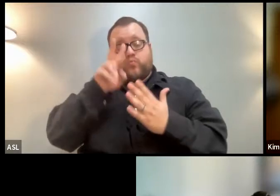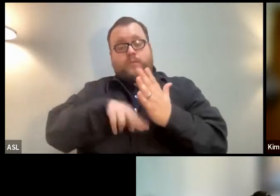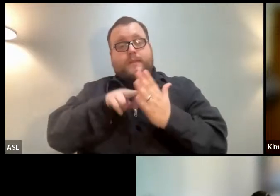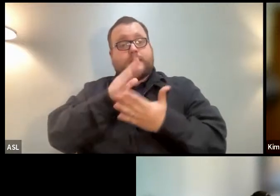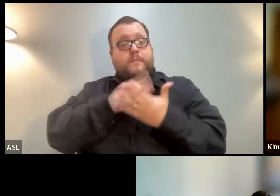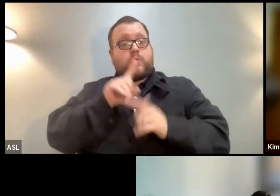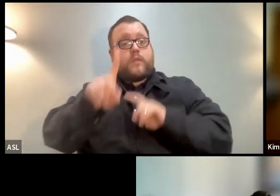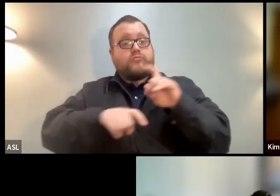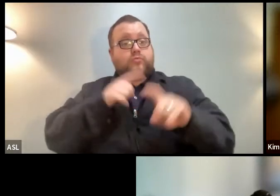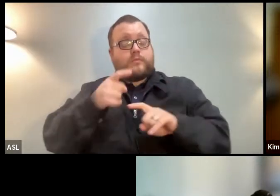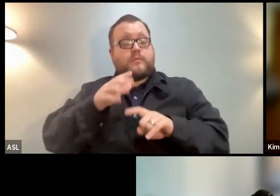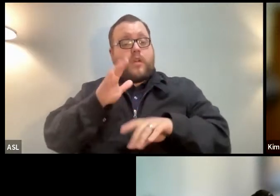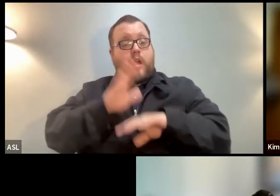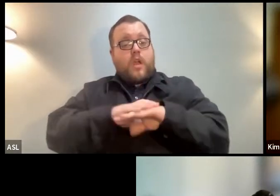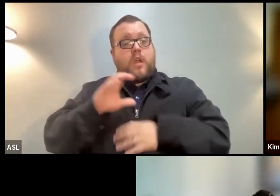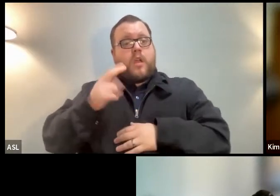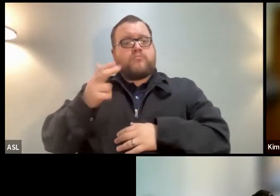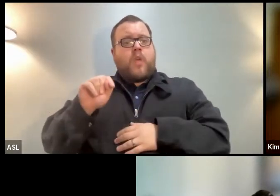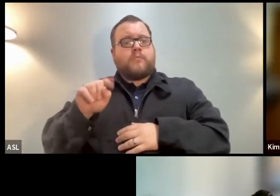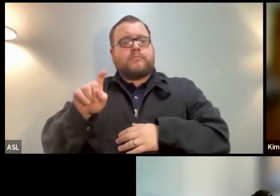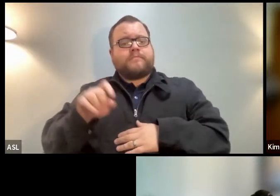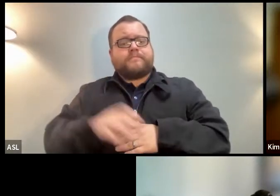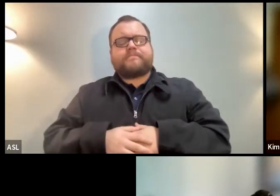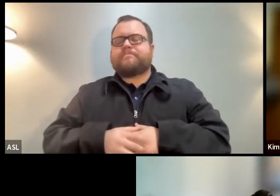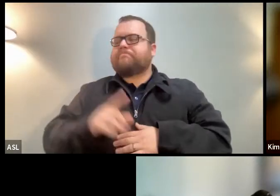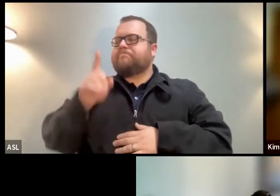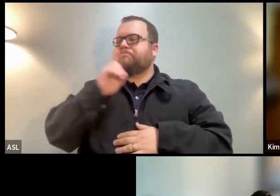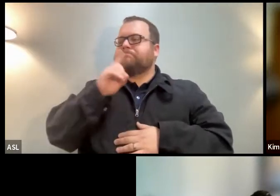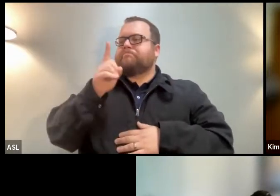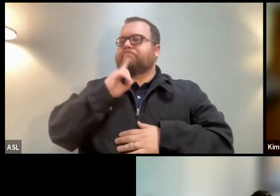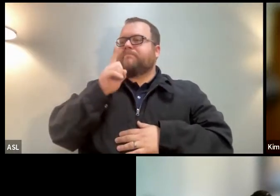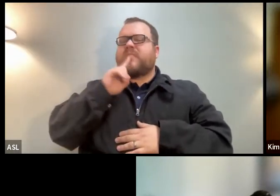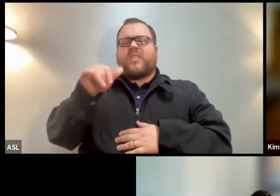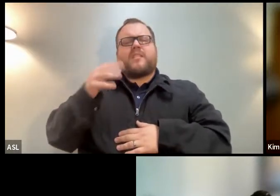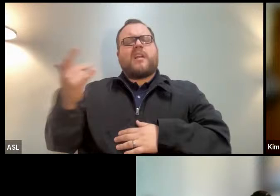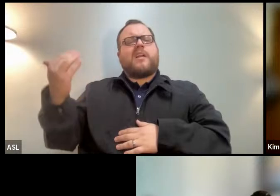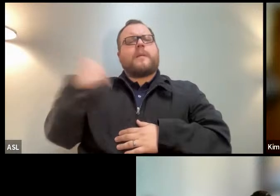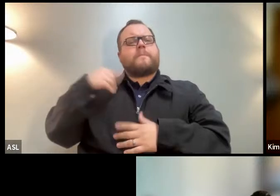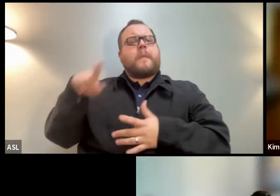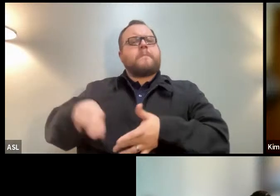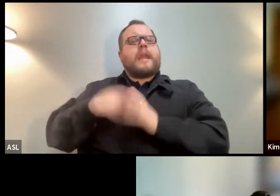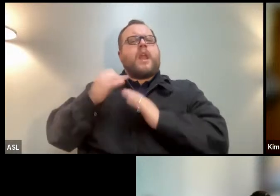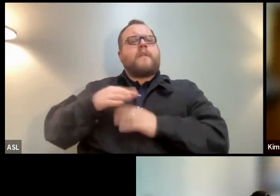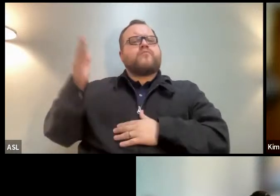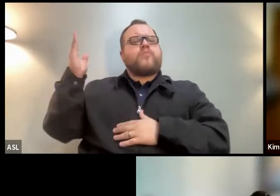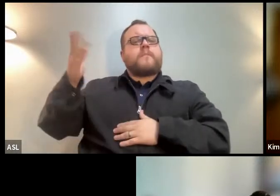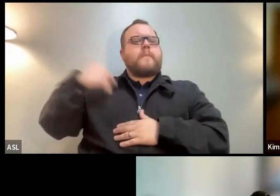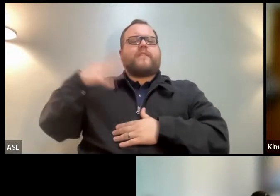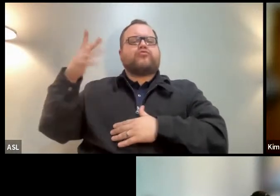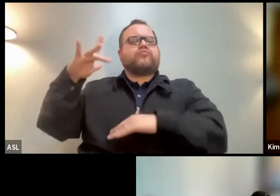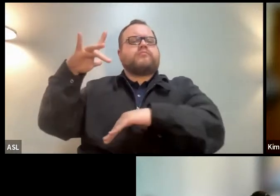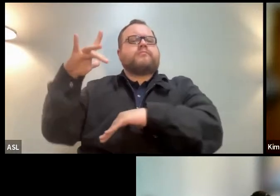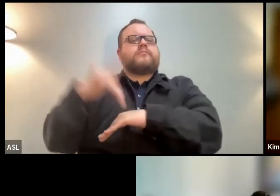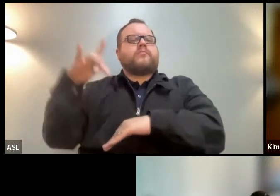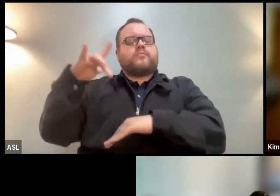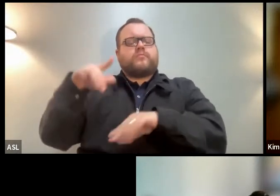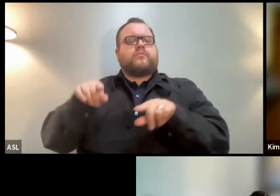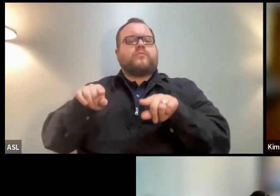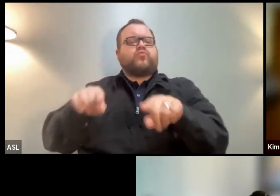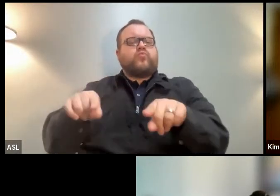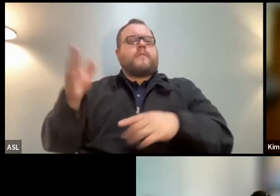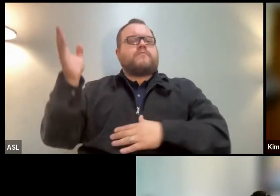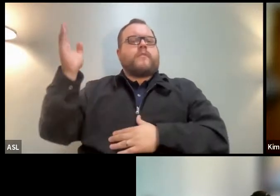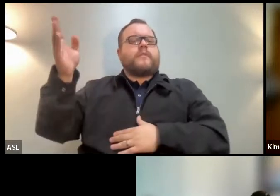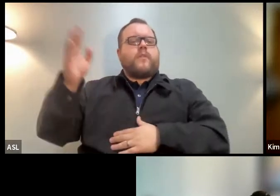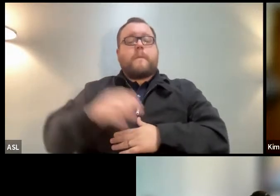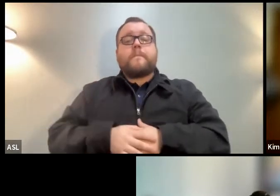got? Yeah, sure. This one was towards the beginning of the presentation, so you might have touched on it during the presentation,